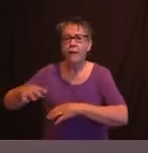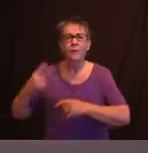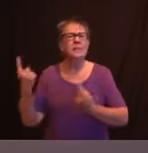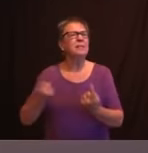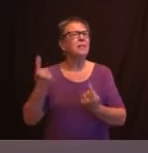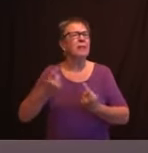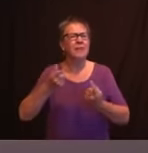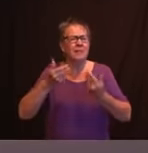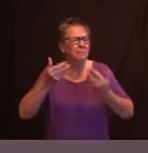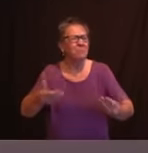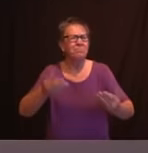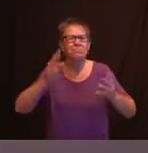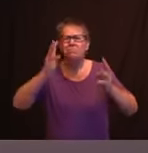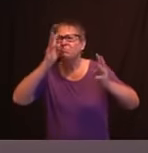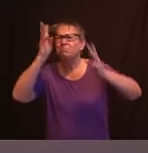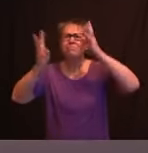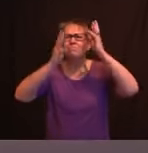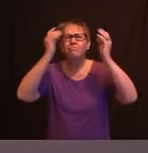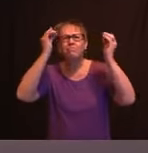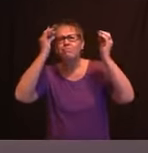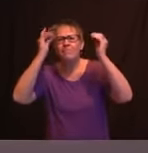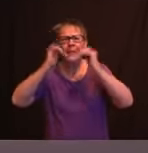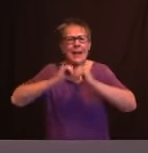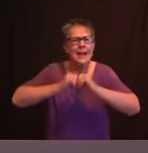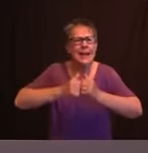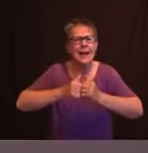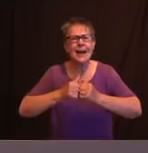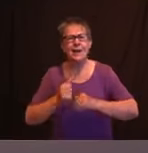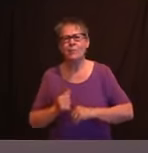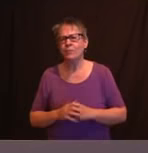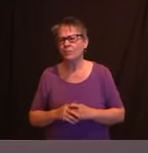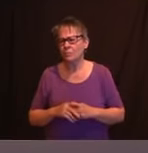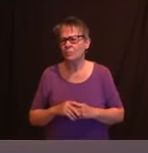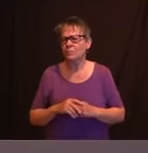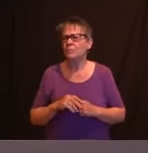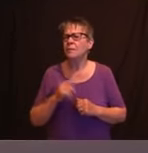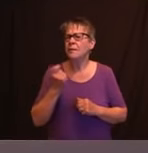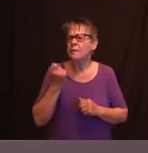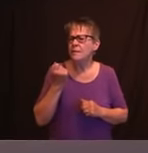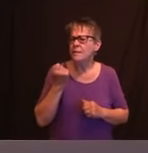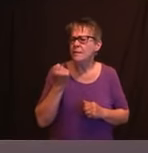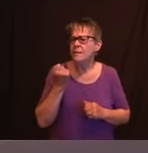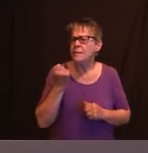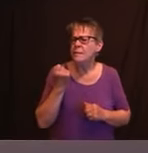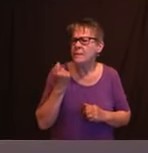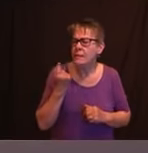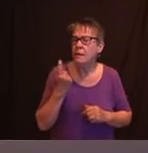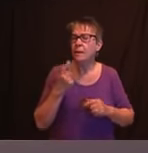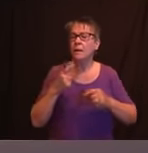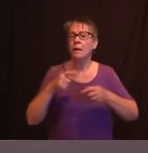that, it's got to be really monitored locally, because we're not going to have the visibility into all of that.